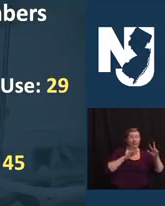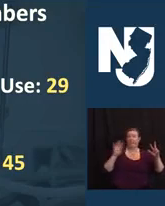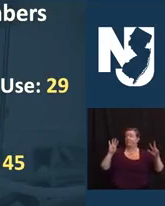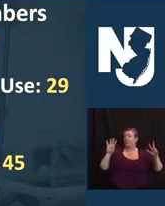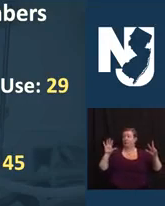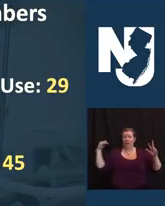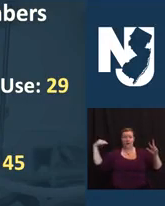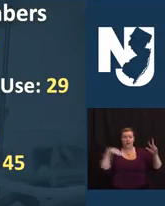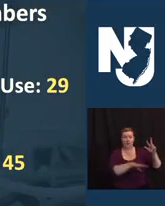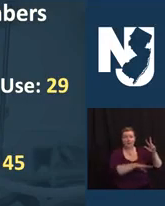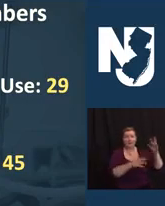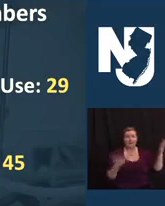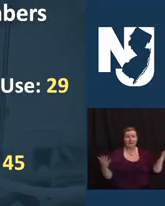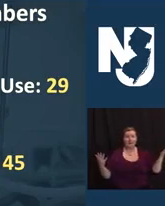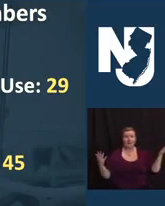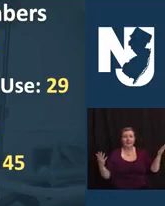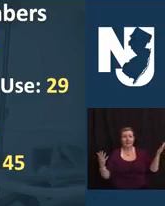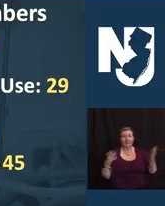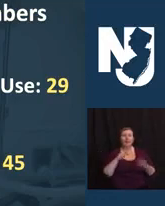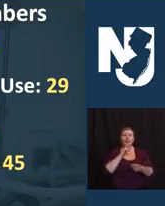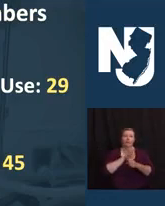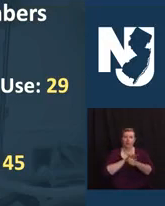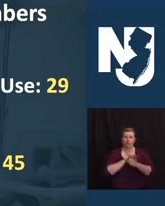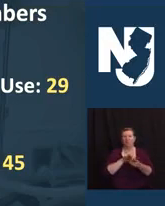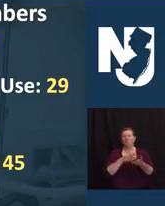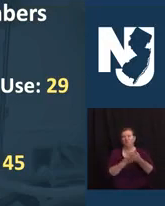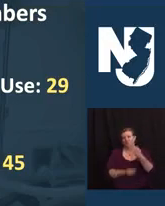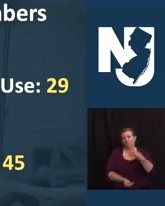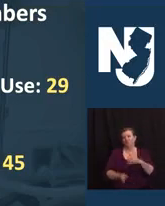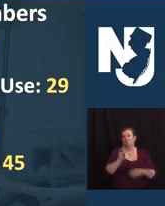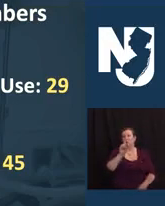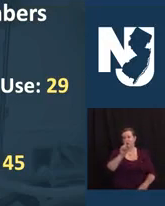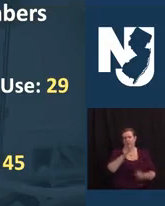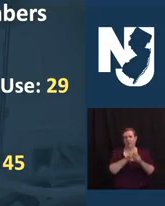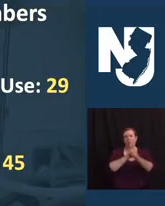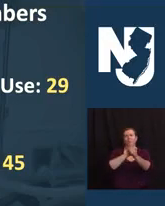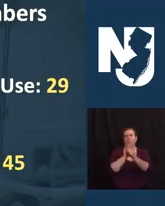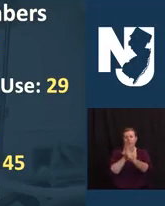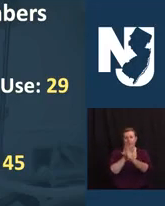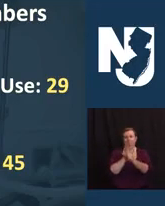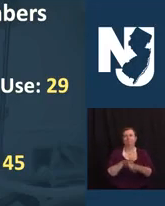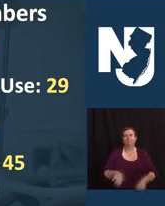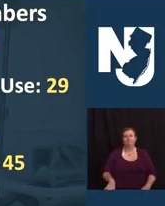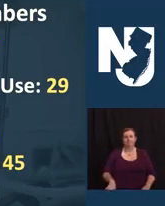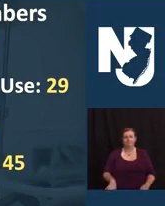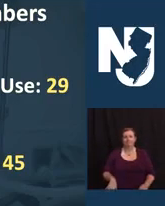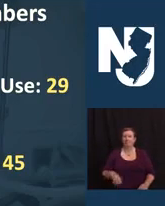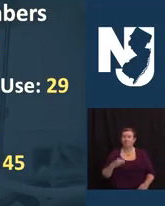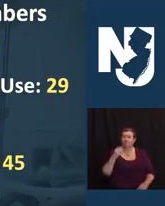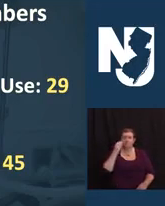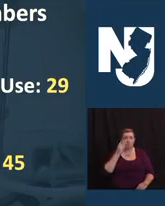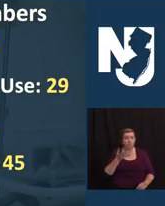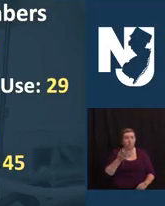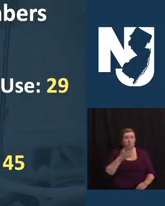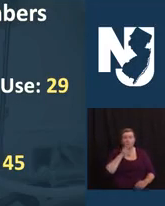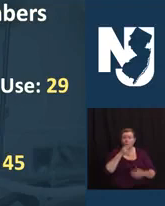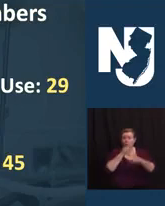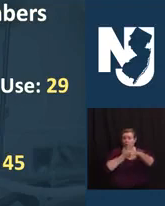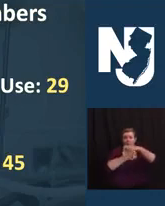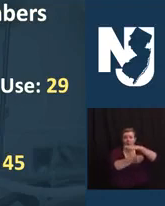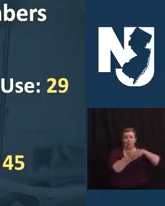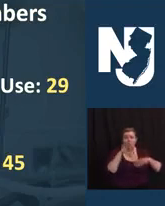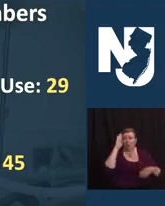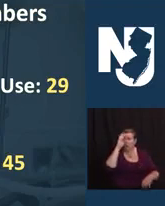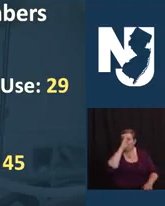unconfirmed losses of life. And again, you can almost bet that every one of these newly admitted patients, if not every single one of